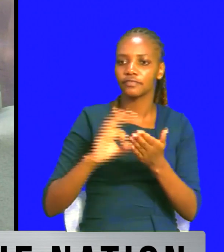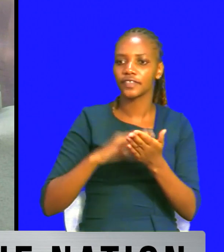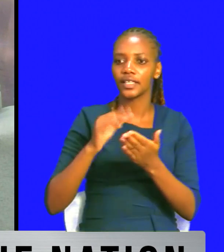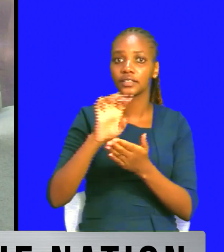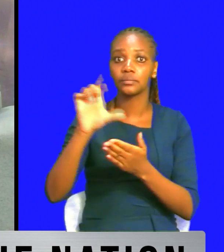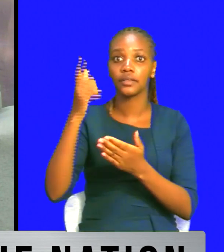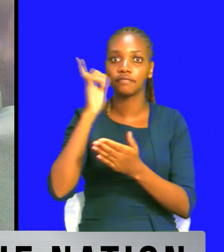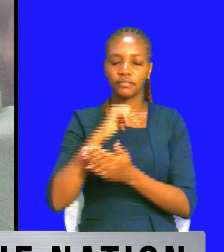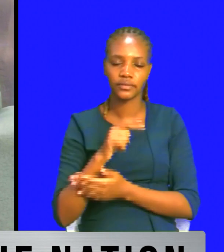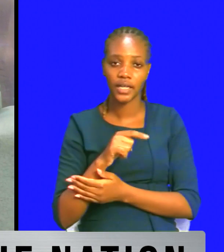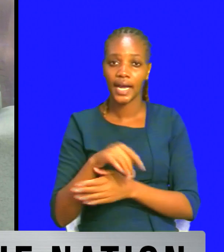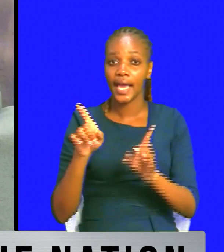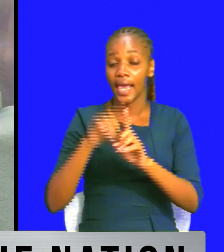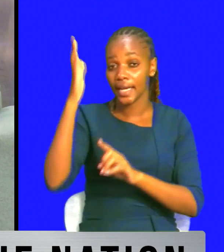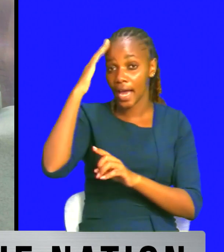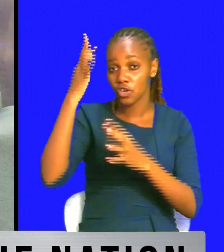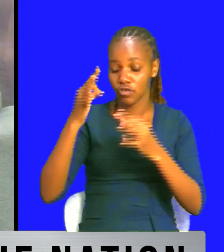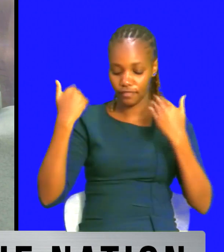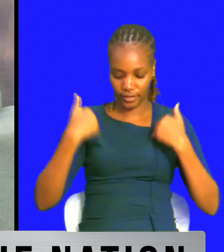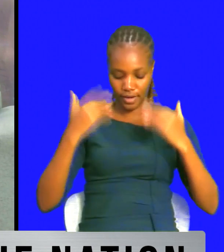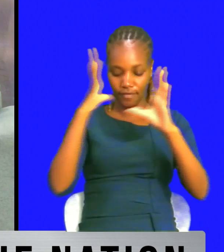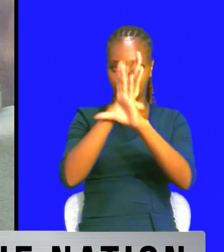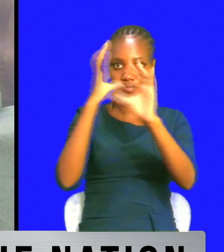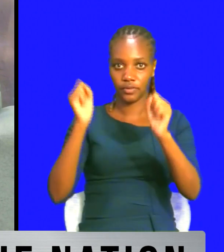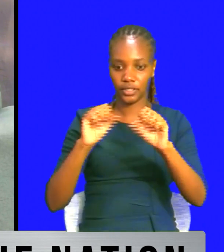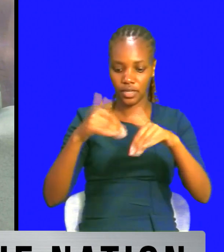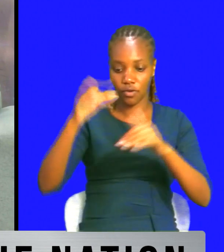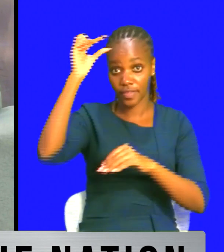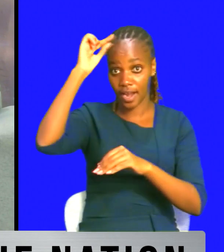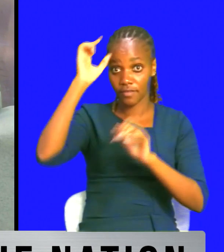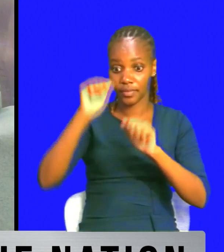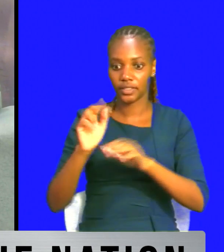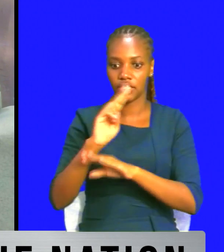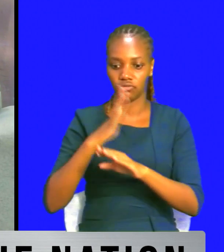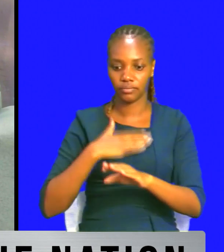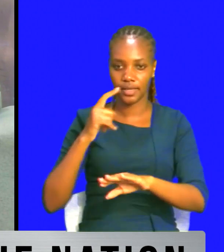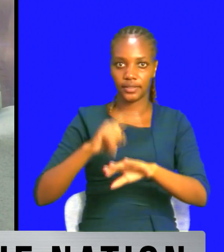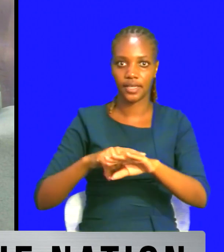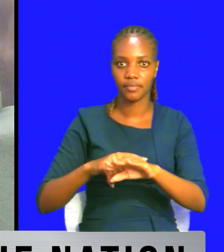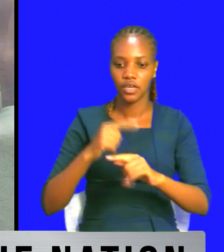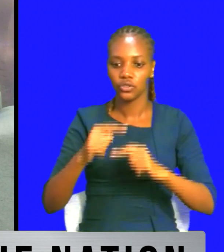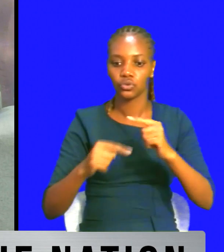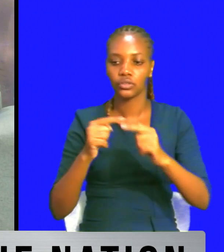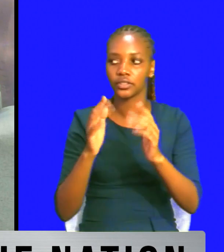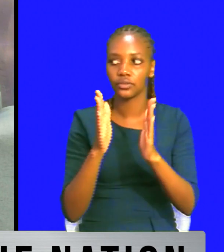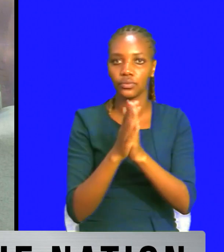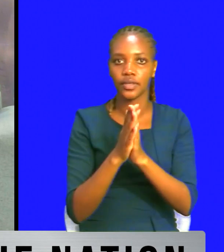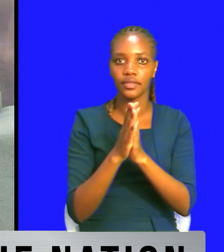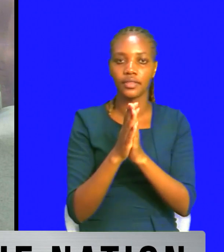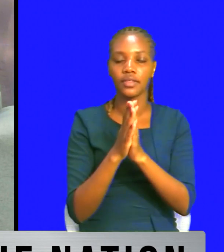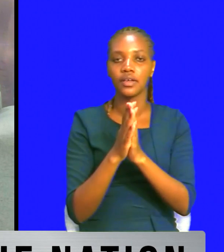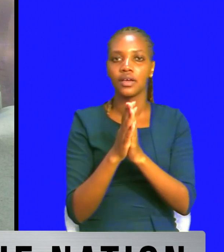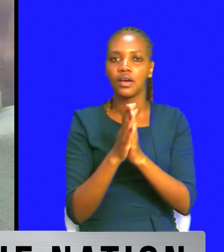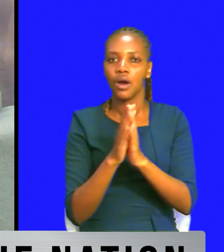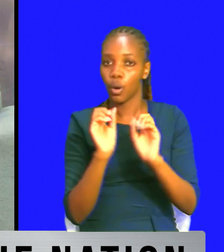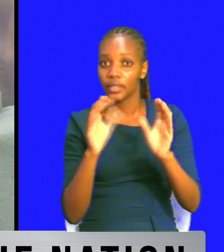mess. Right. And I think if I was the president and if I was government, I would really take time to still continue to. There are find a way. about